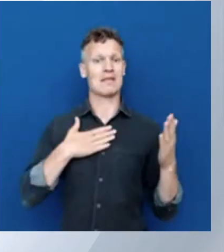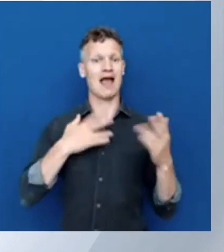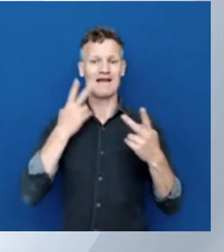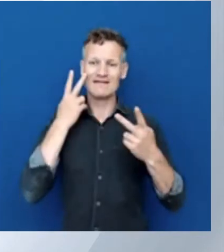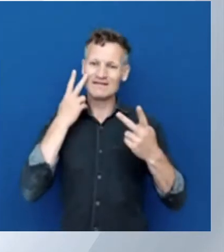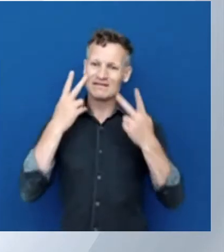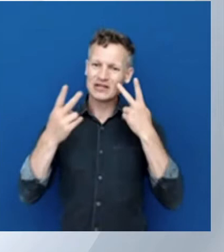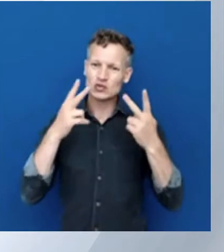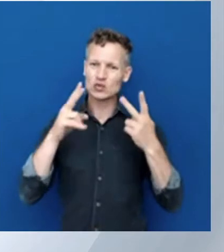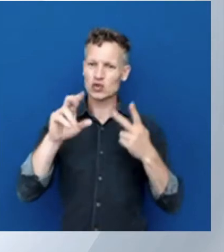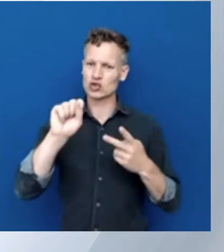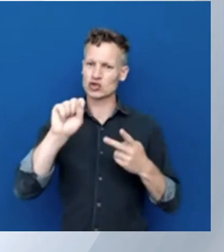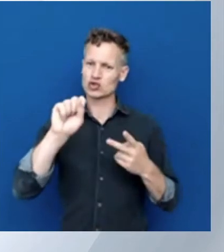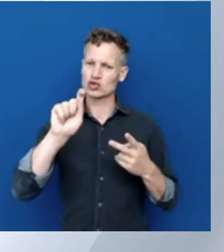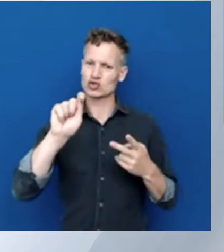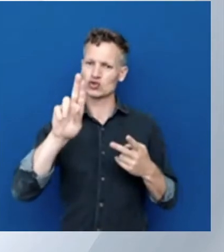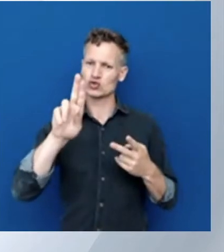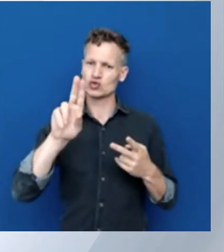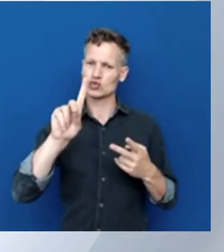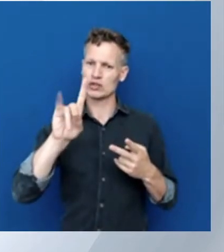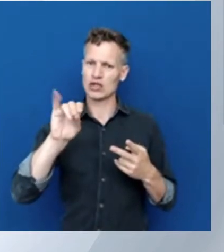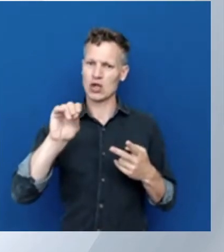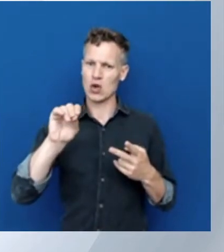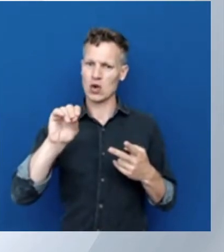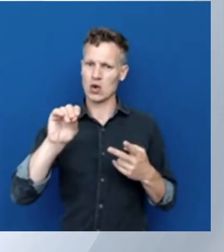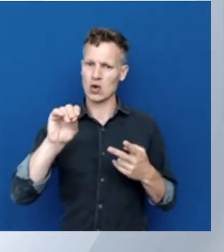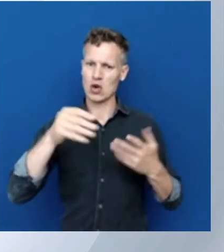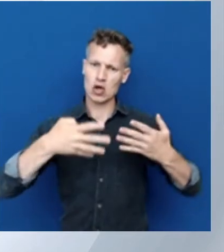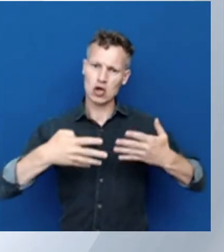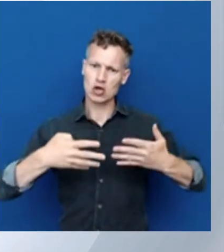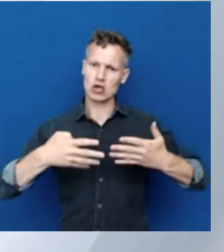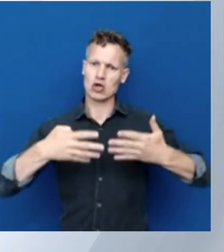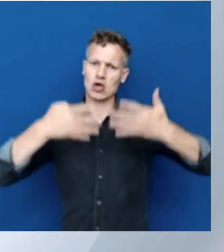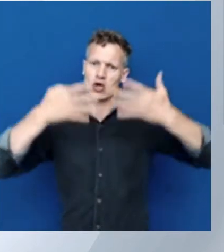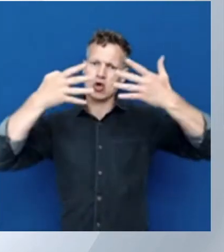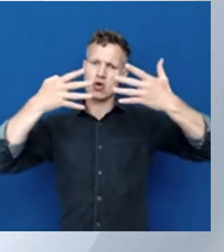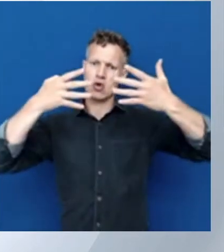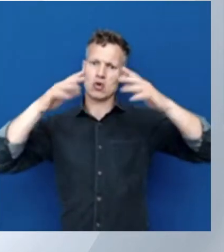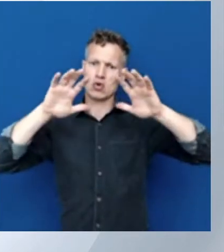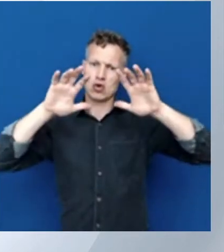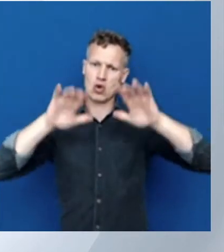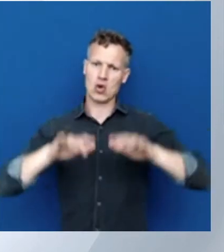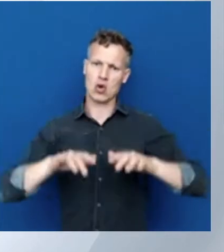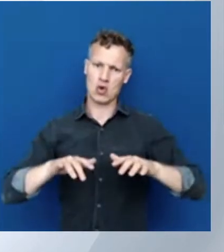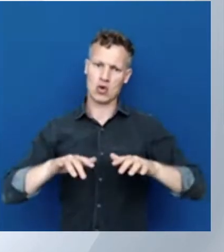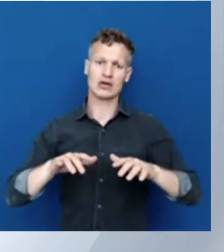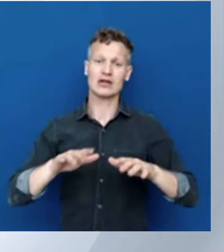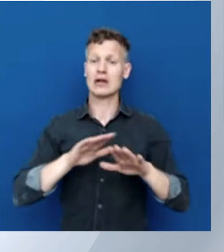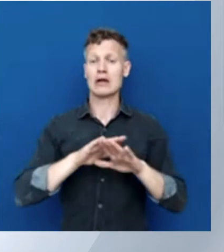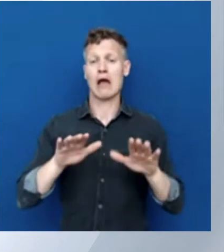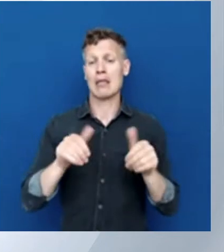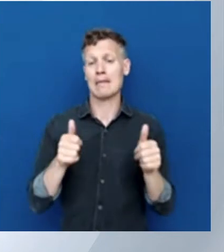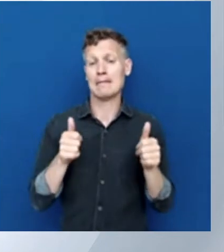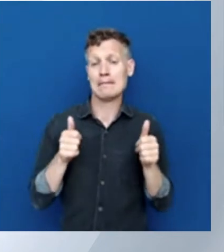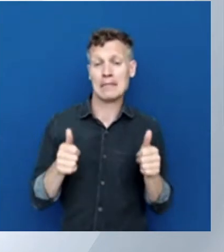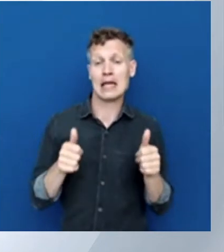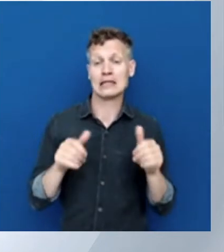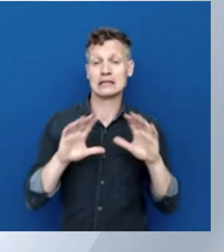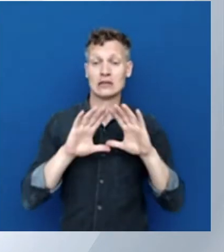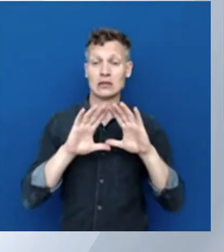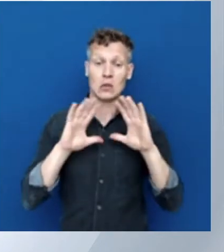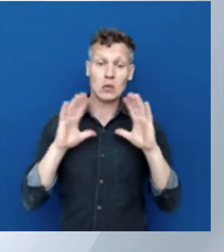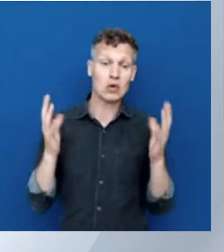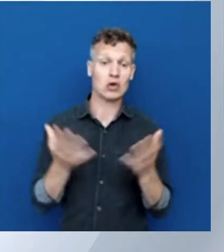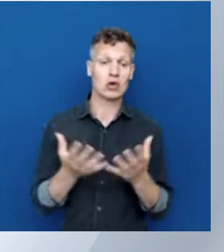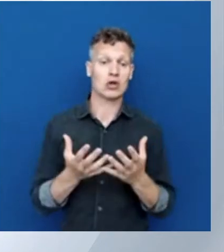Code IDE, the best and most popular IDE in the world. And it's currently running here, and you can see here, I've got my